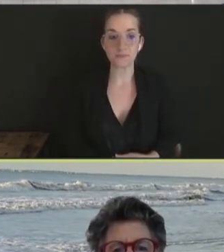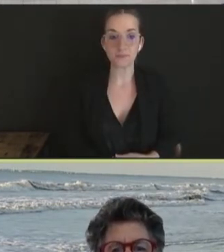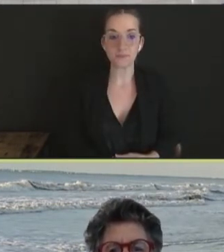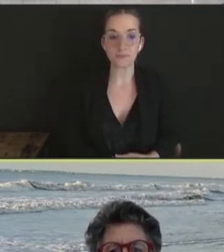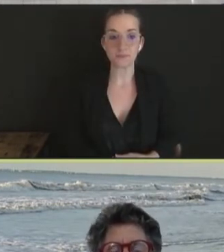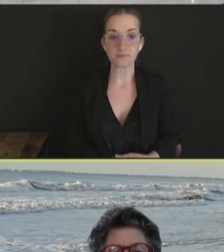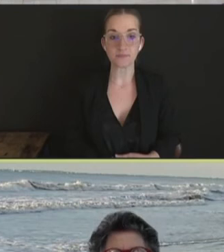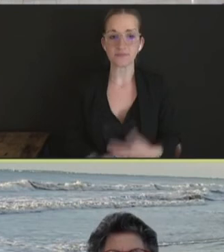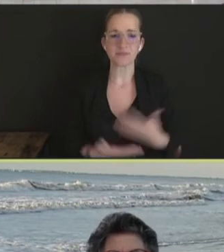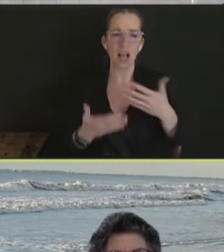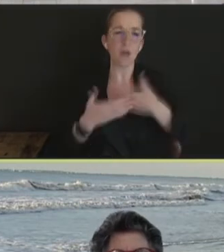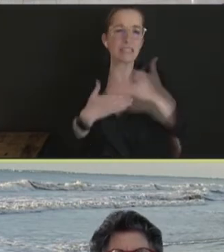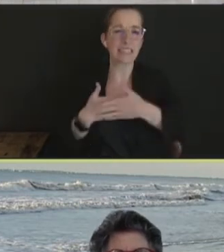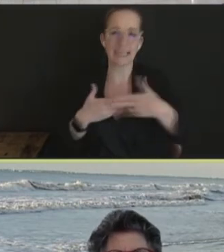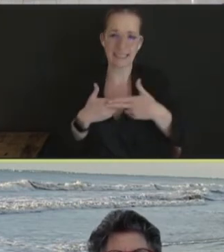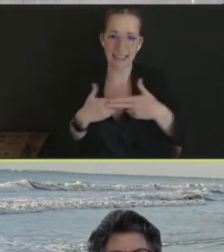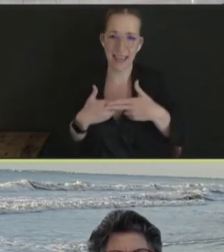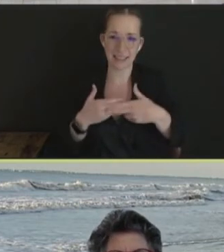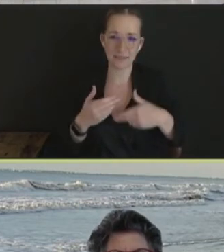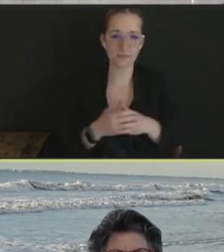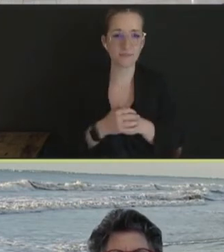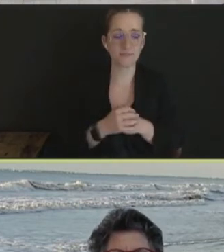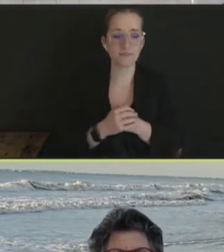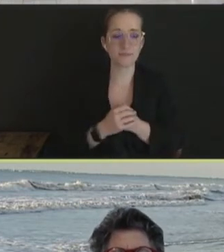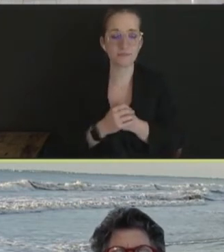Why don't we just go to the next slide?